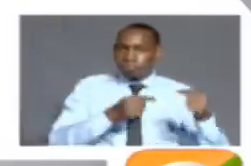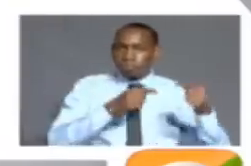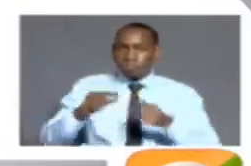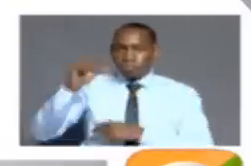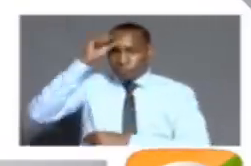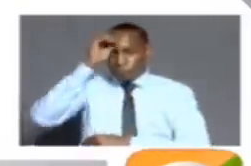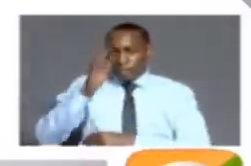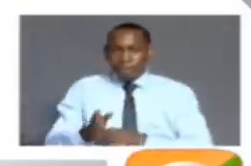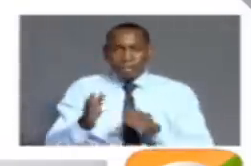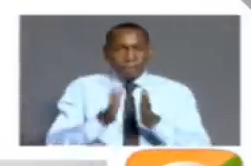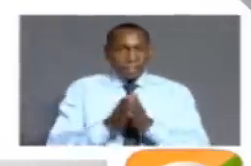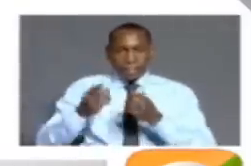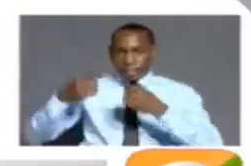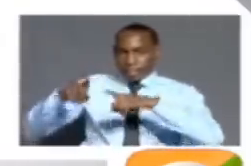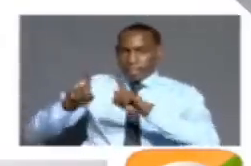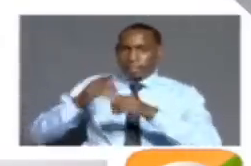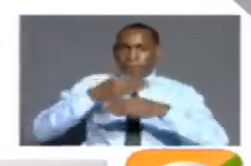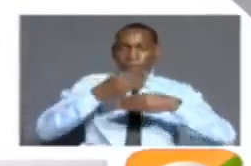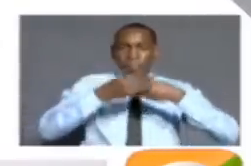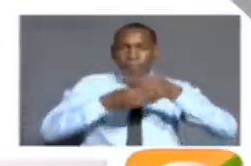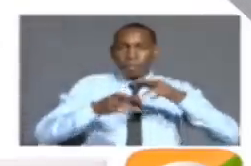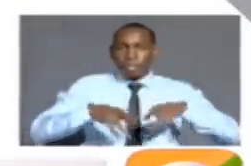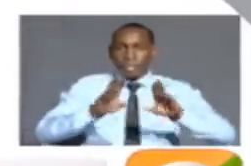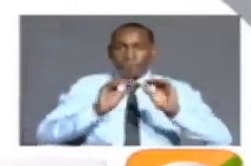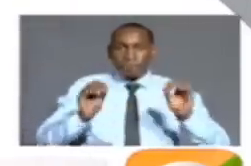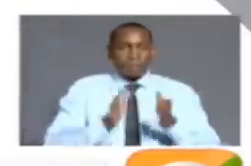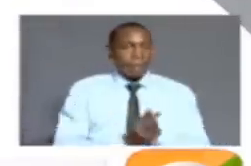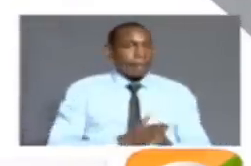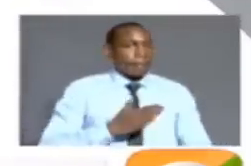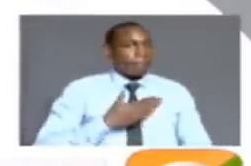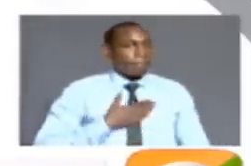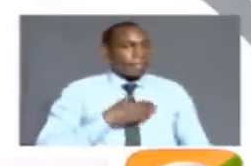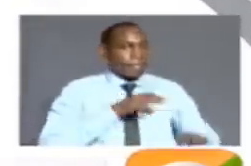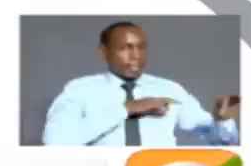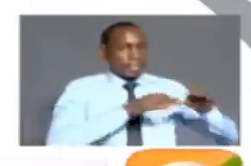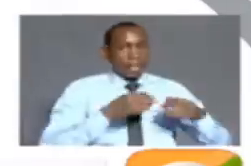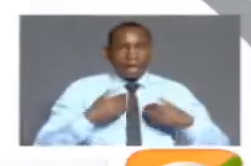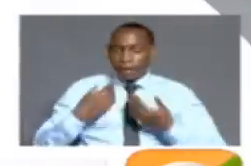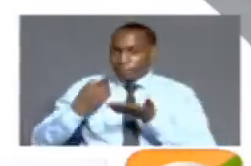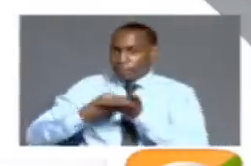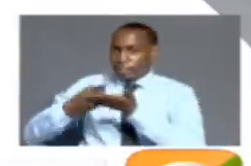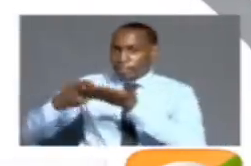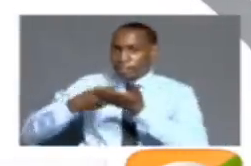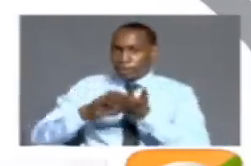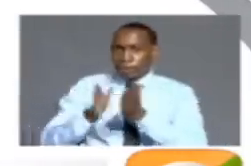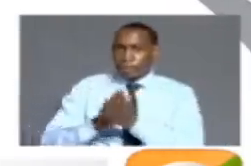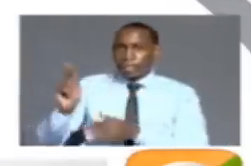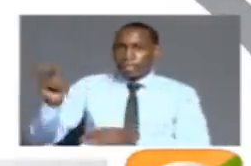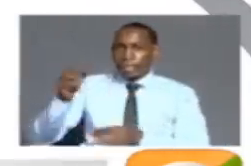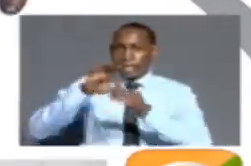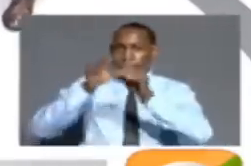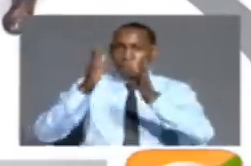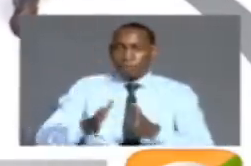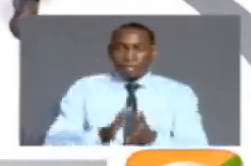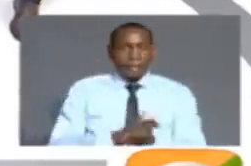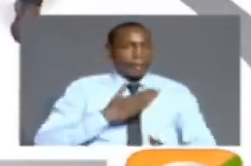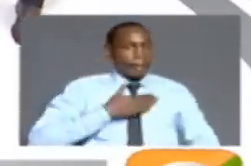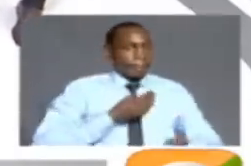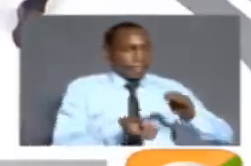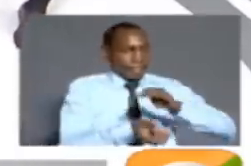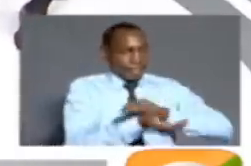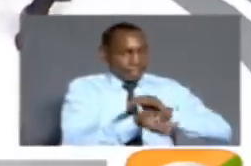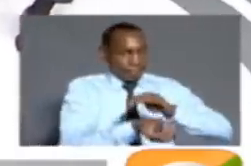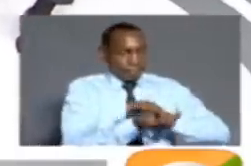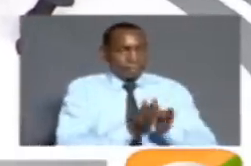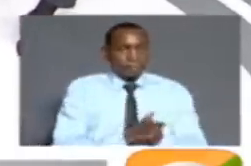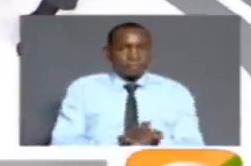you, even though you didn't build that road you promised last time. Let me put it this way. I said we'll have a conversation with the Kenyan voter. Let me put it this way. What we should be